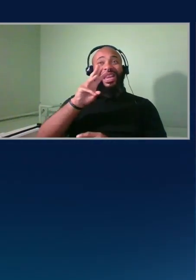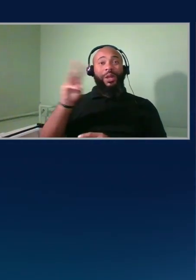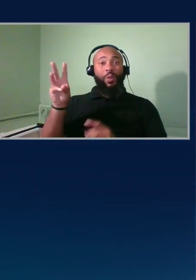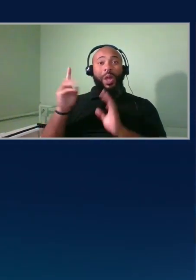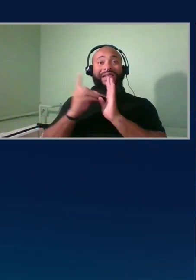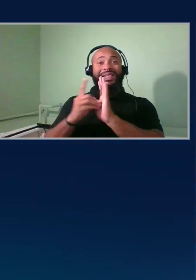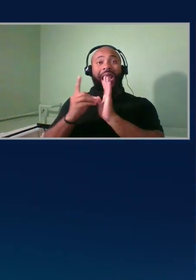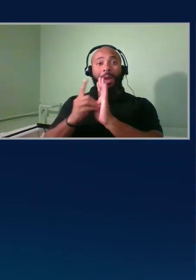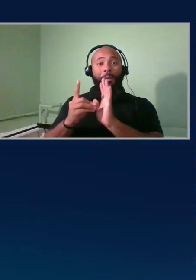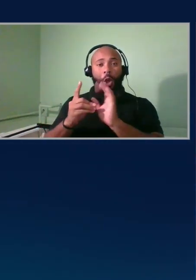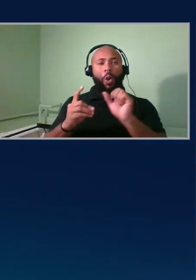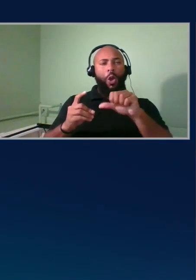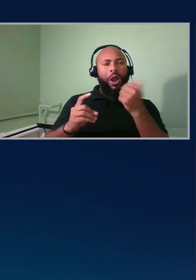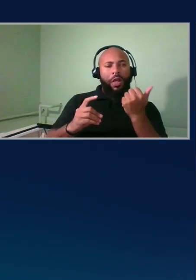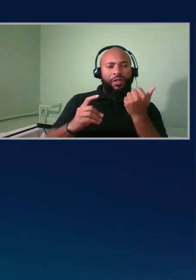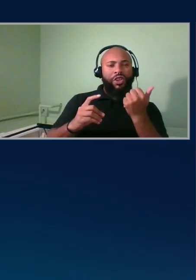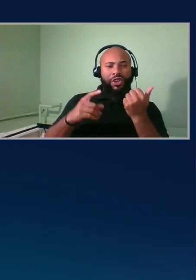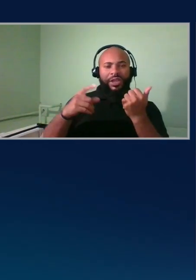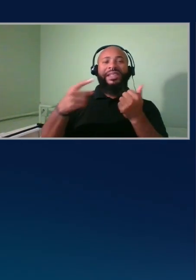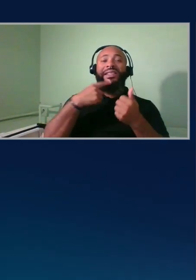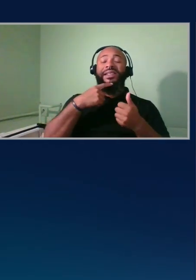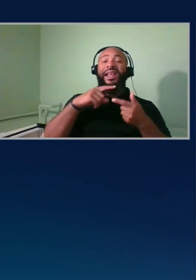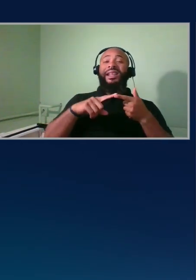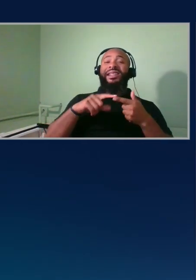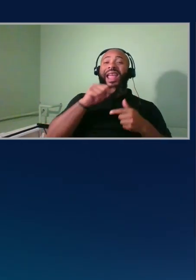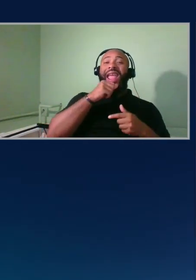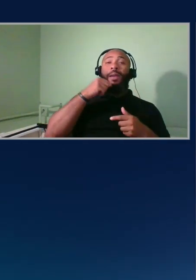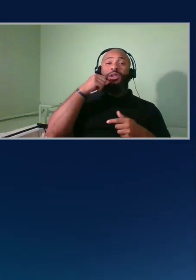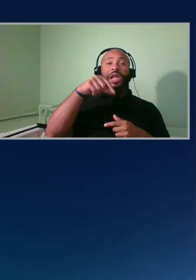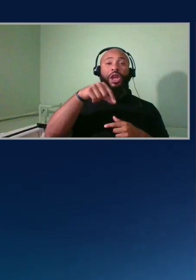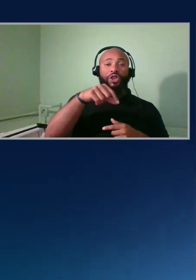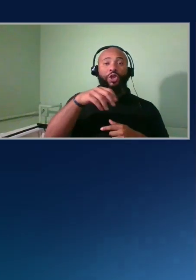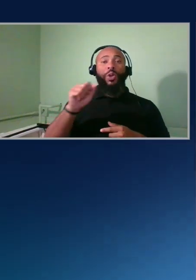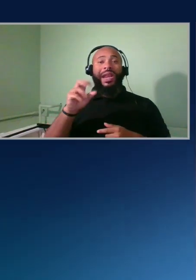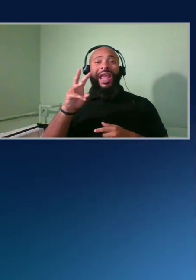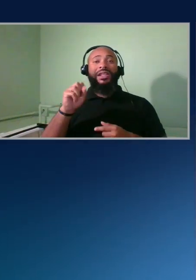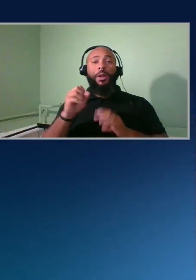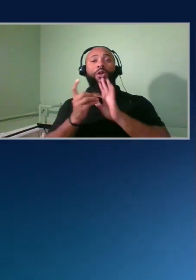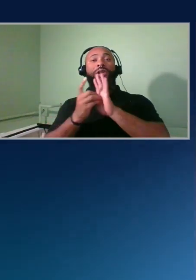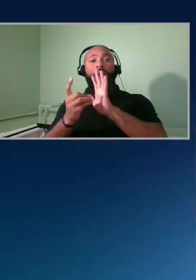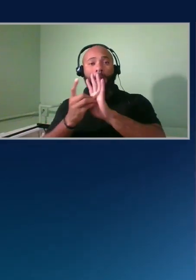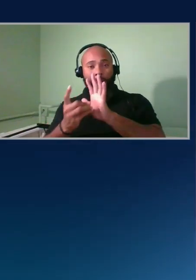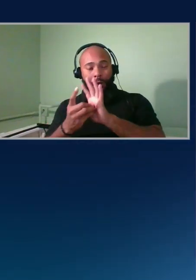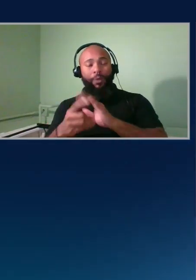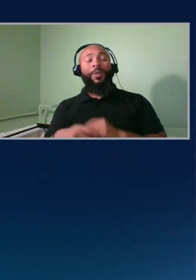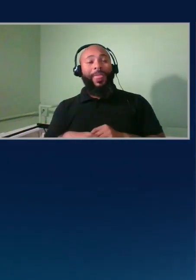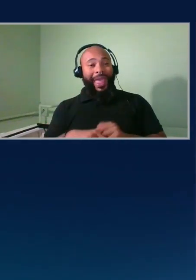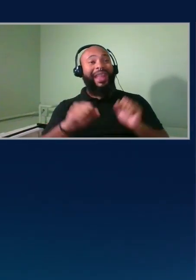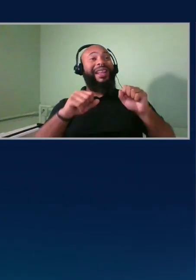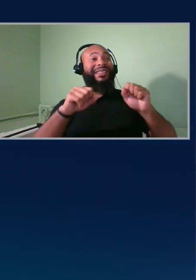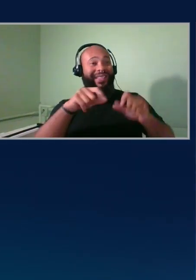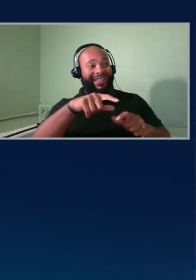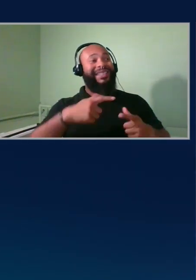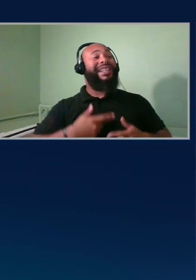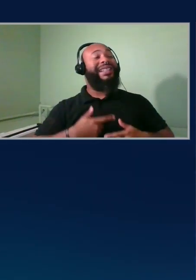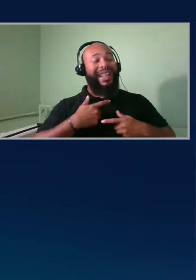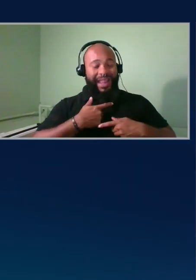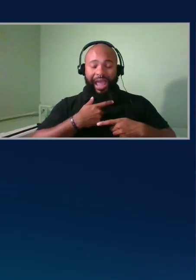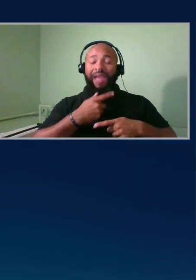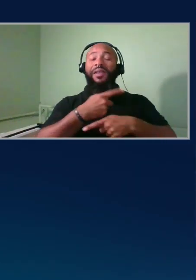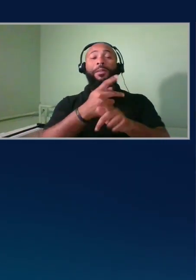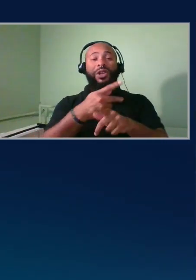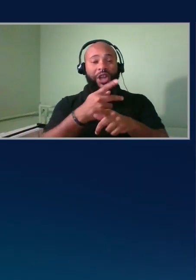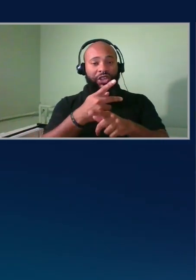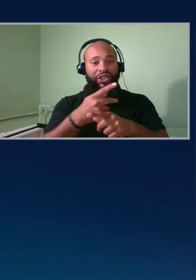Amazon Q and AWS Glue demo." Yes, and this is live in production. We GA'd it end of April,